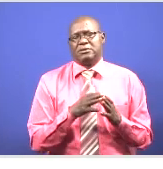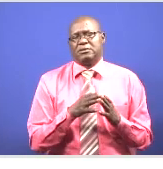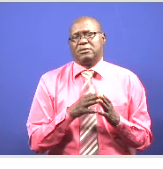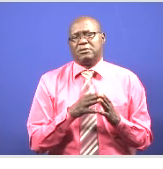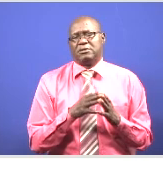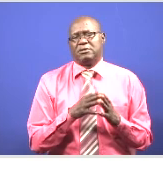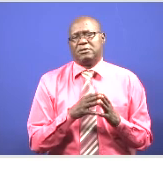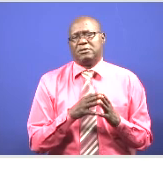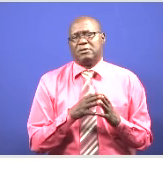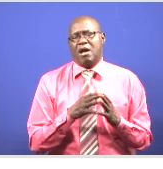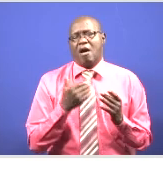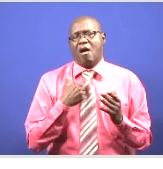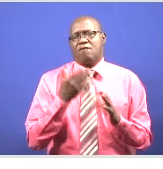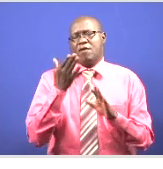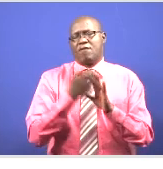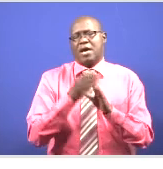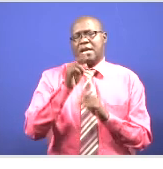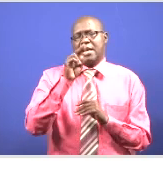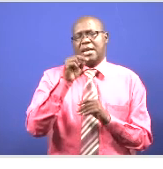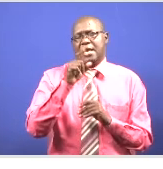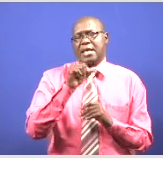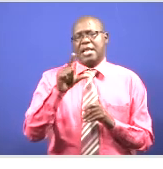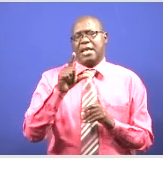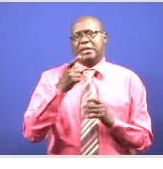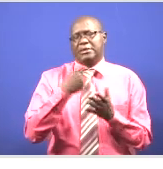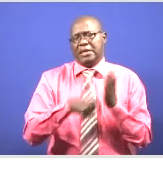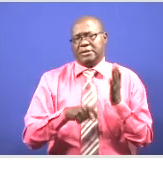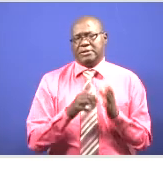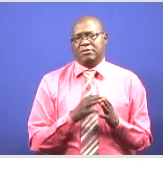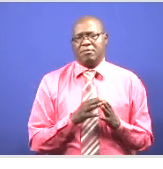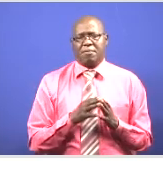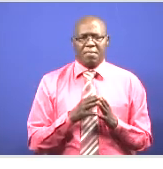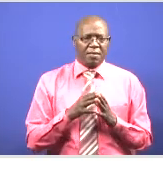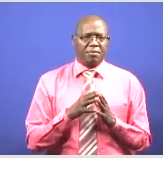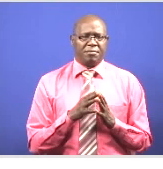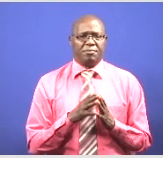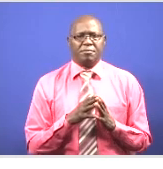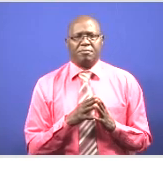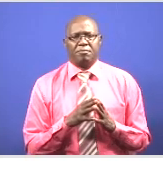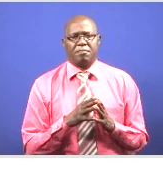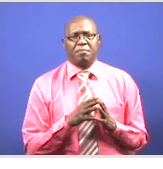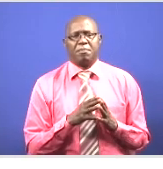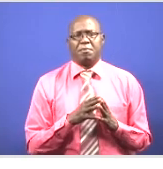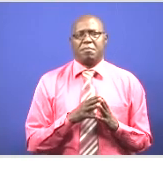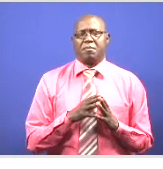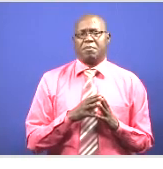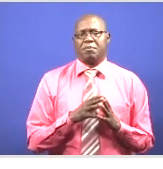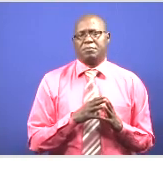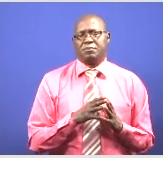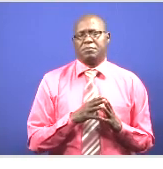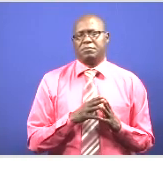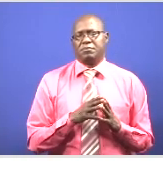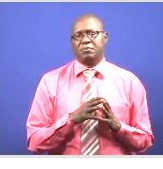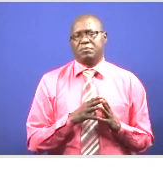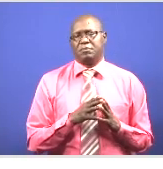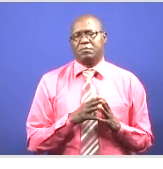know? Allow me to interject you on that. Yes. And it's an issue that has made many Kenyans talk on social media. Maybe to